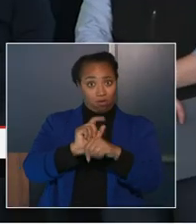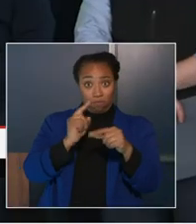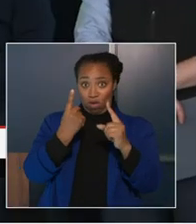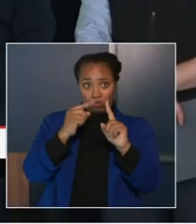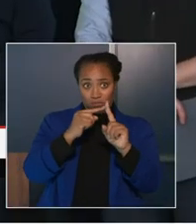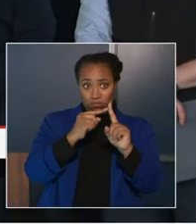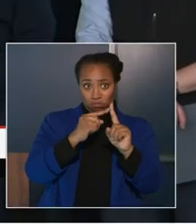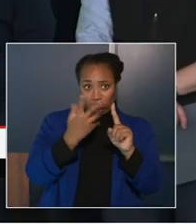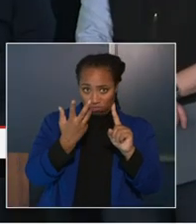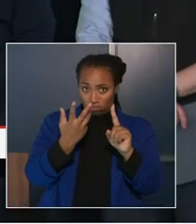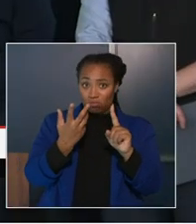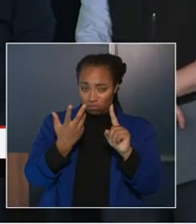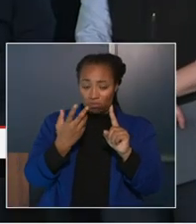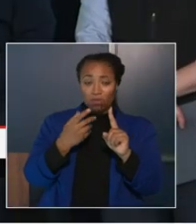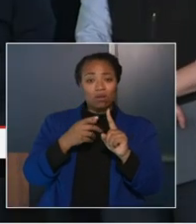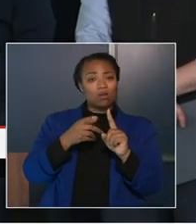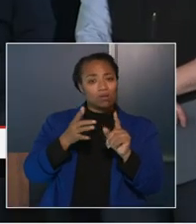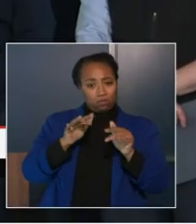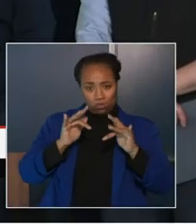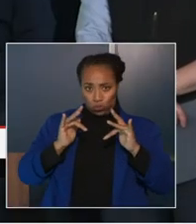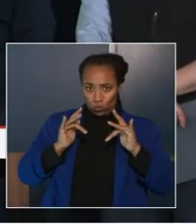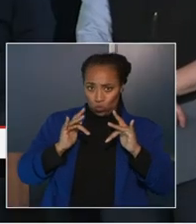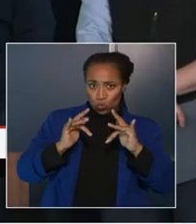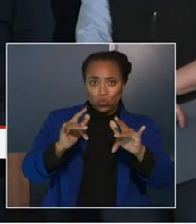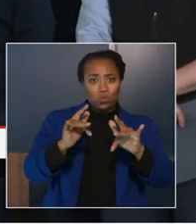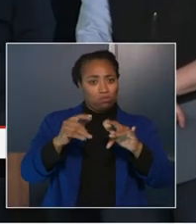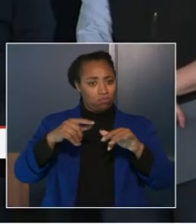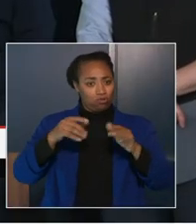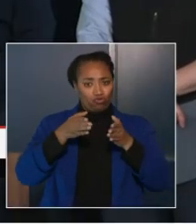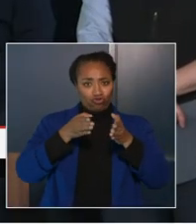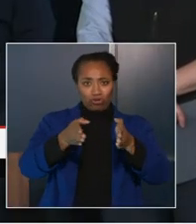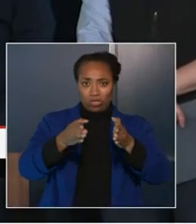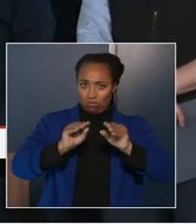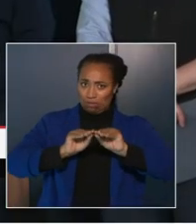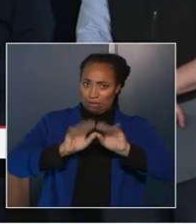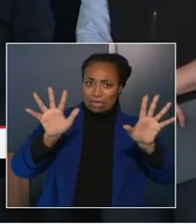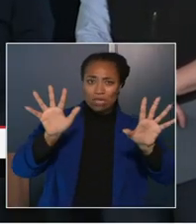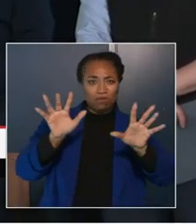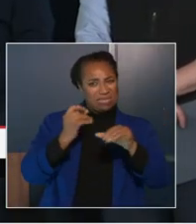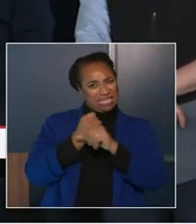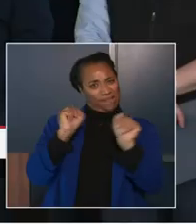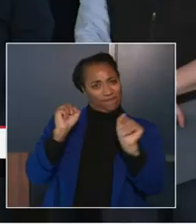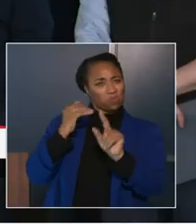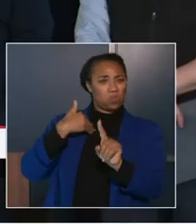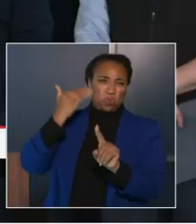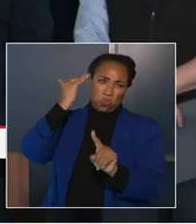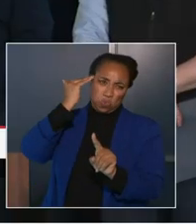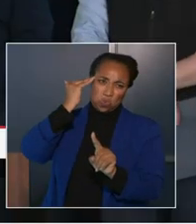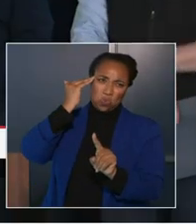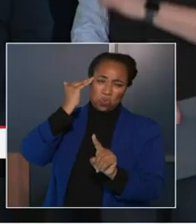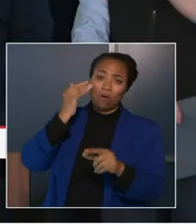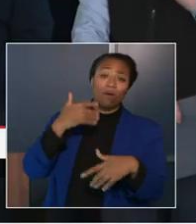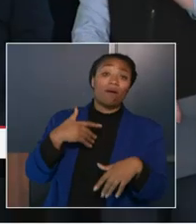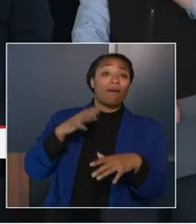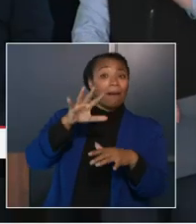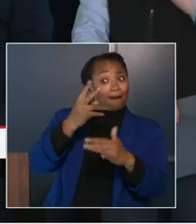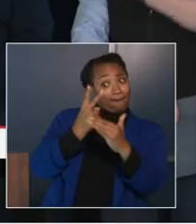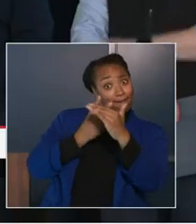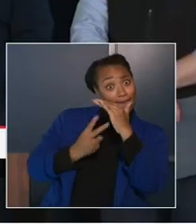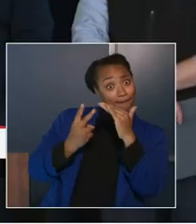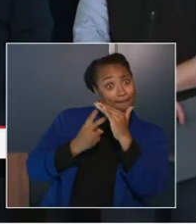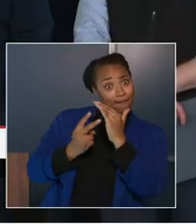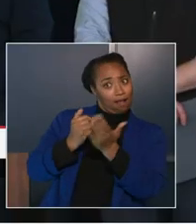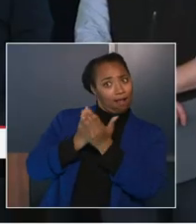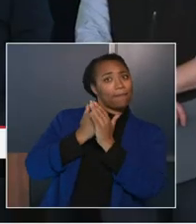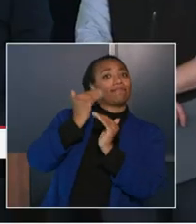safe. So we are very much aware, and as the chief of police said, we knew that these NSCs were coming, so that was put into